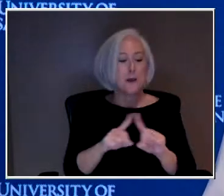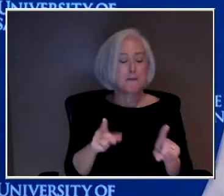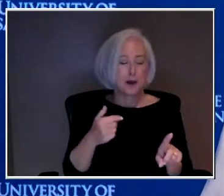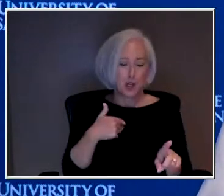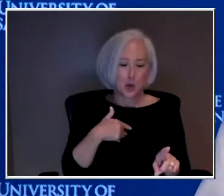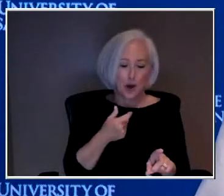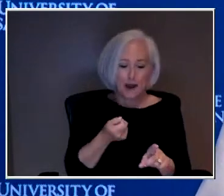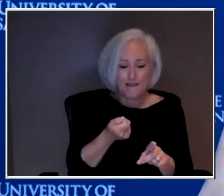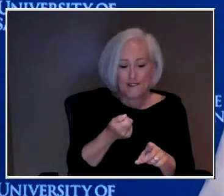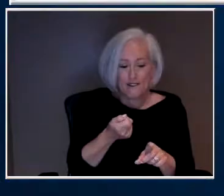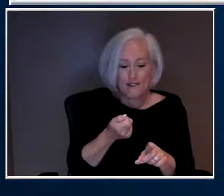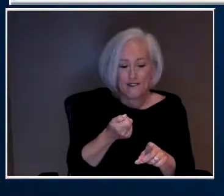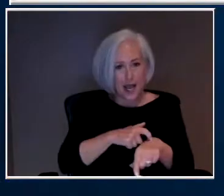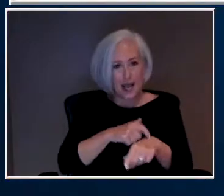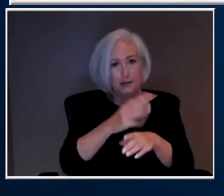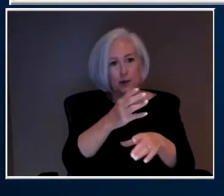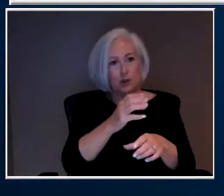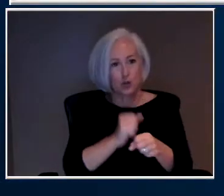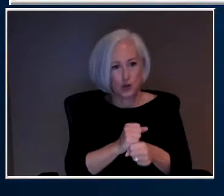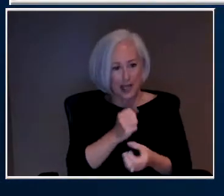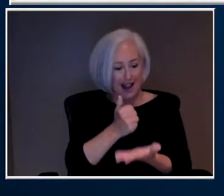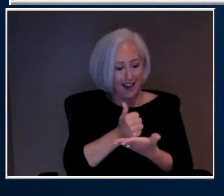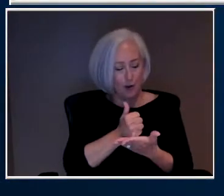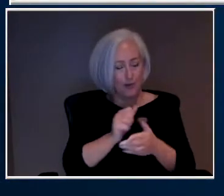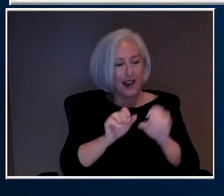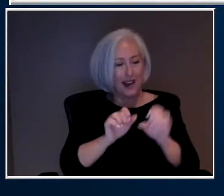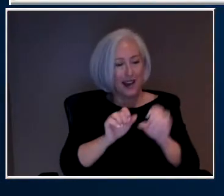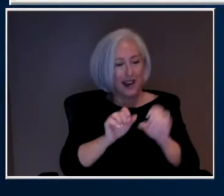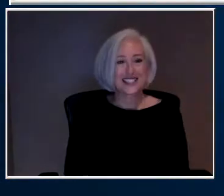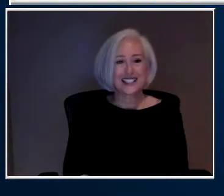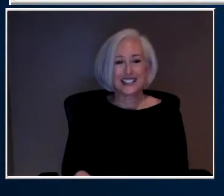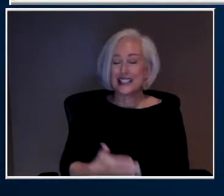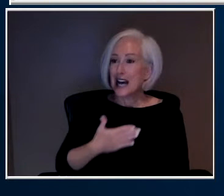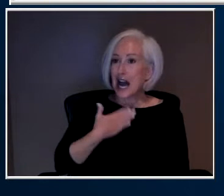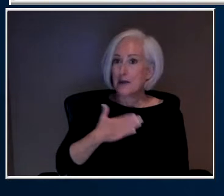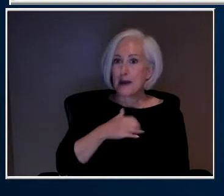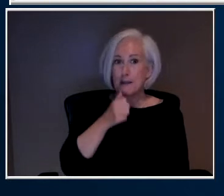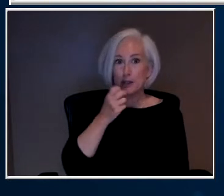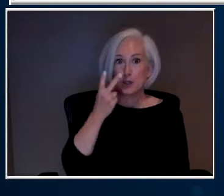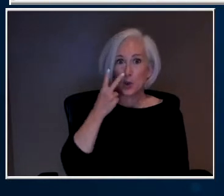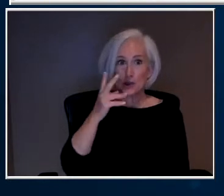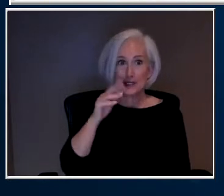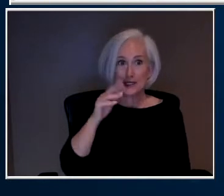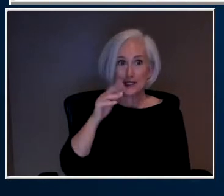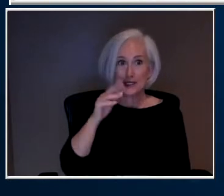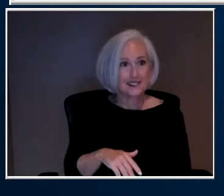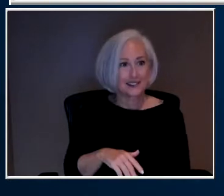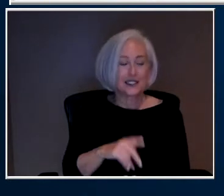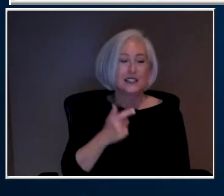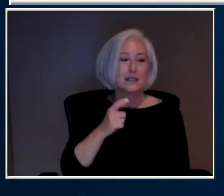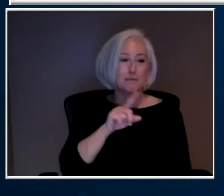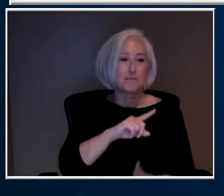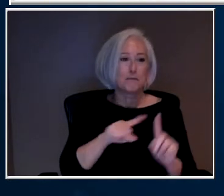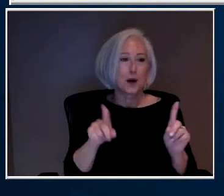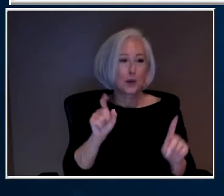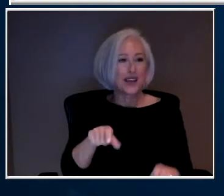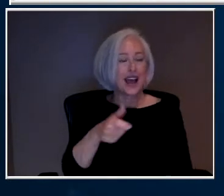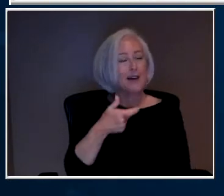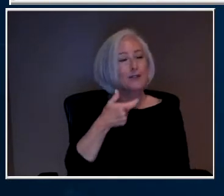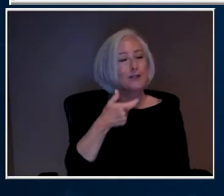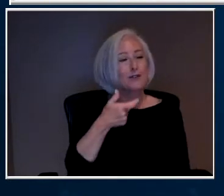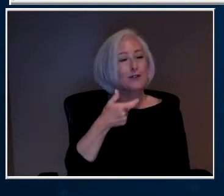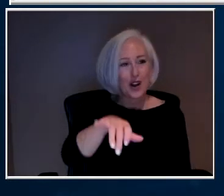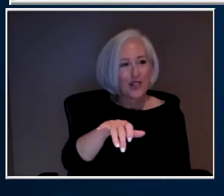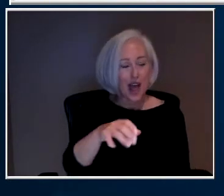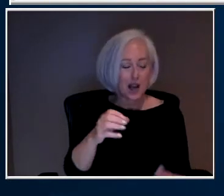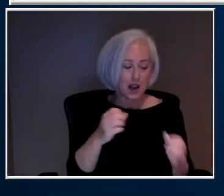get evaluated. Well, glad you're not seeing many cases like that. Yeah, but I think we have to be on the lookout again. Just more animals